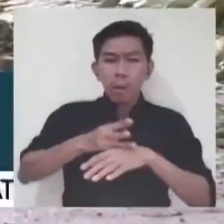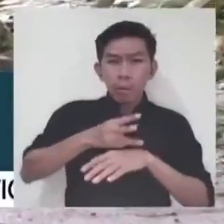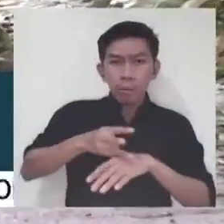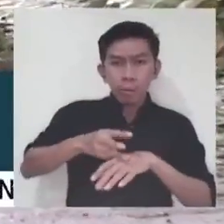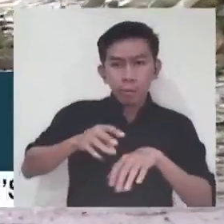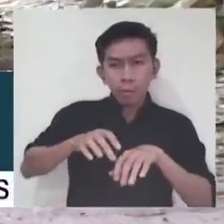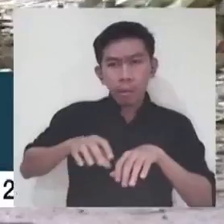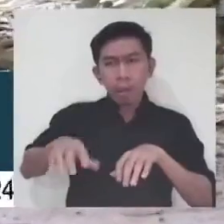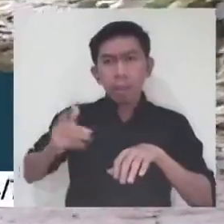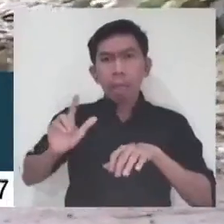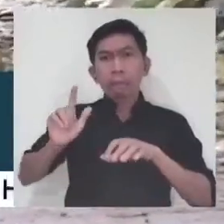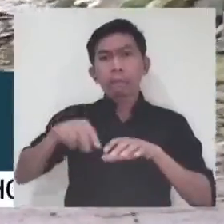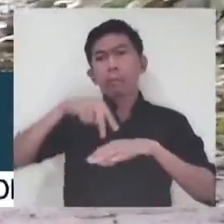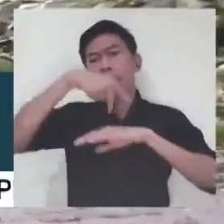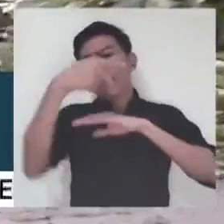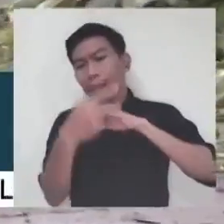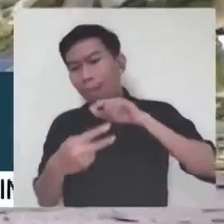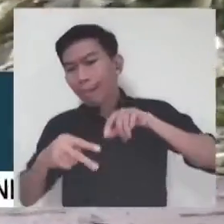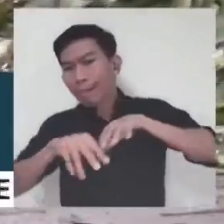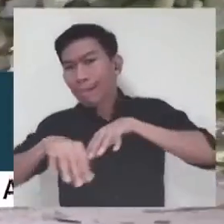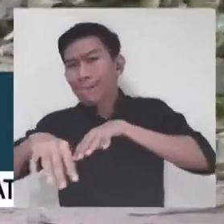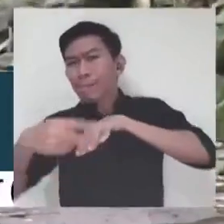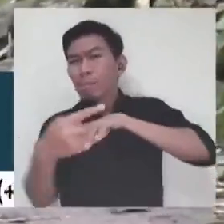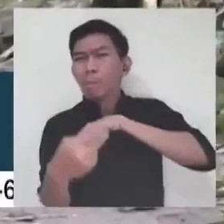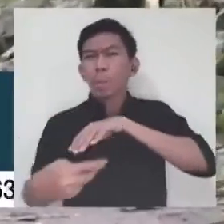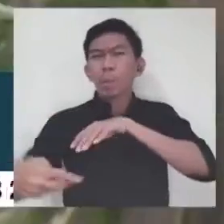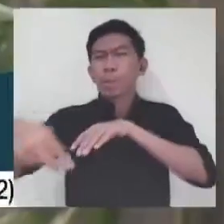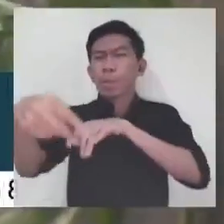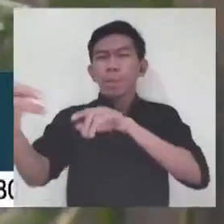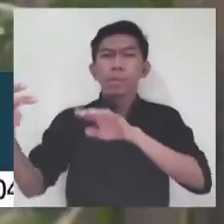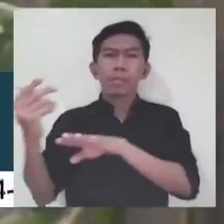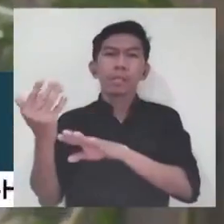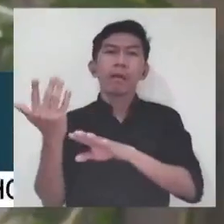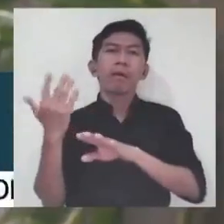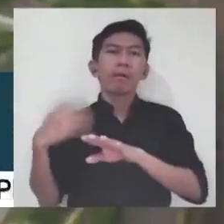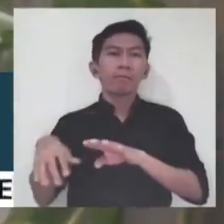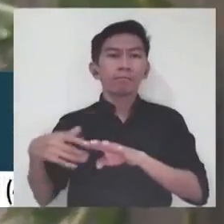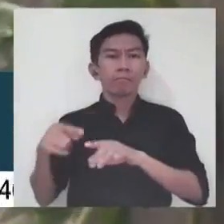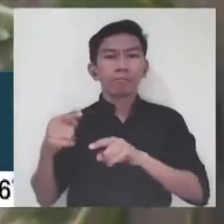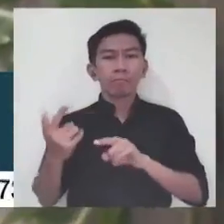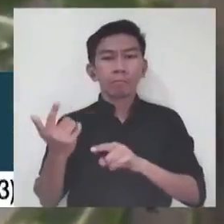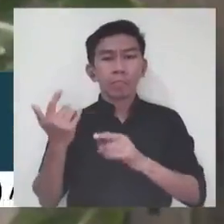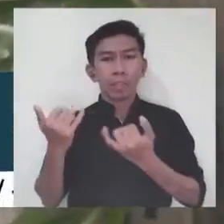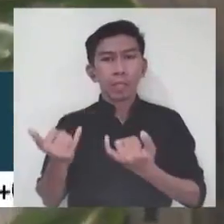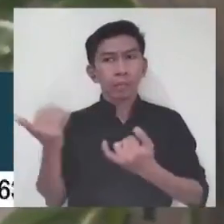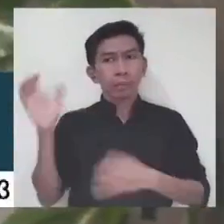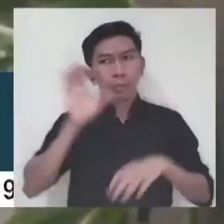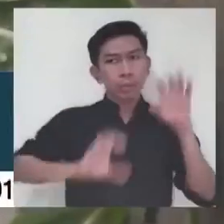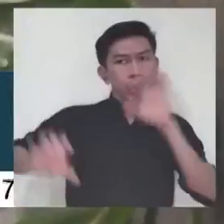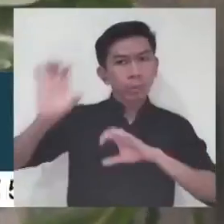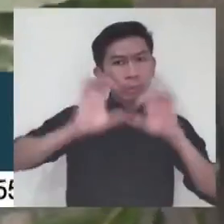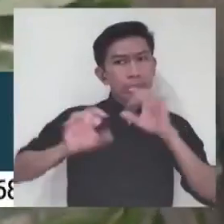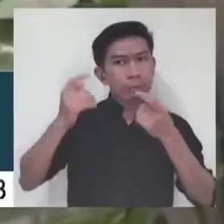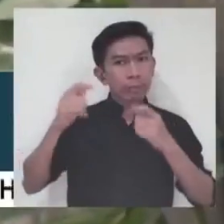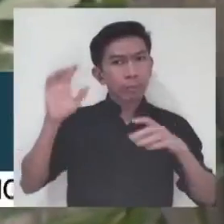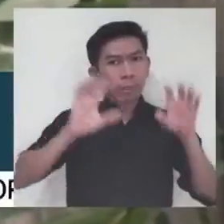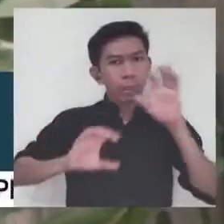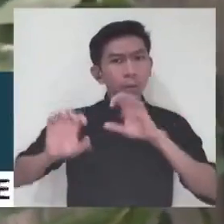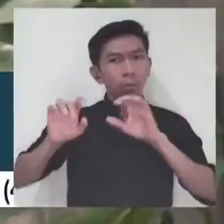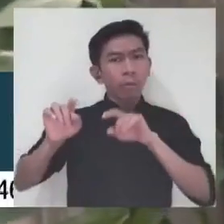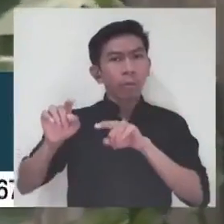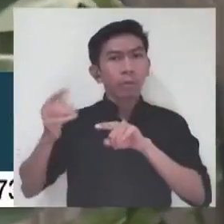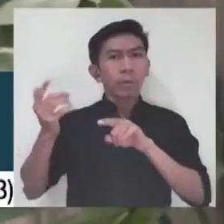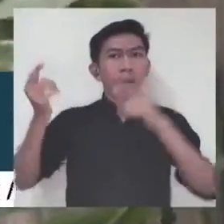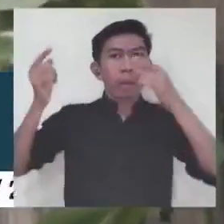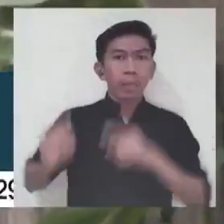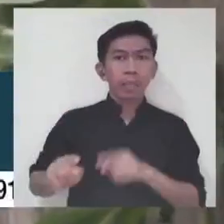away by the strong current. The chairman of Barangay Talungan says the chances of finding the elderly woman is slim, as the incident happened at